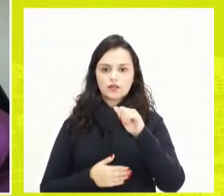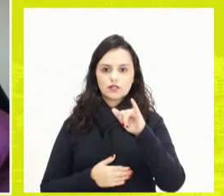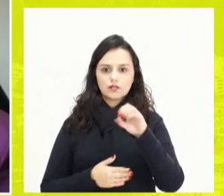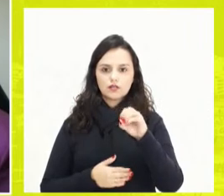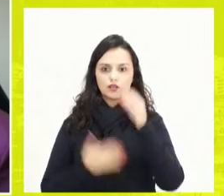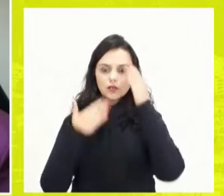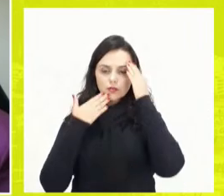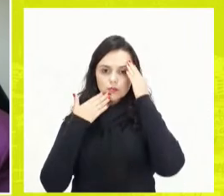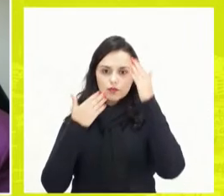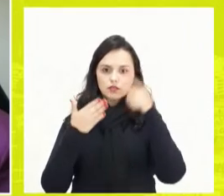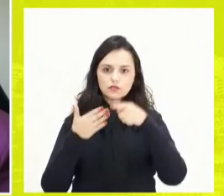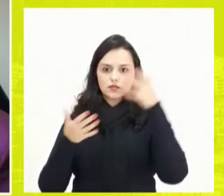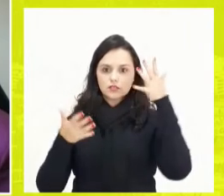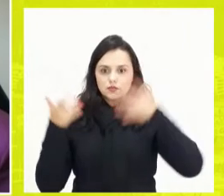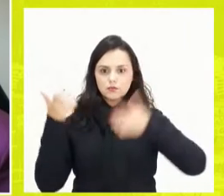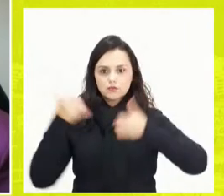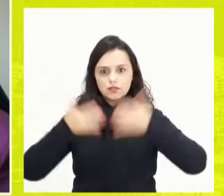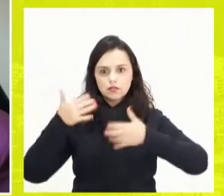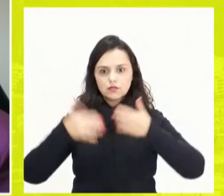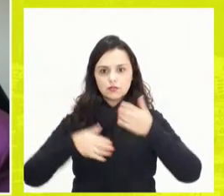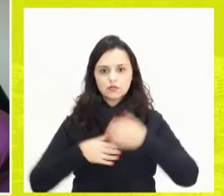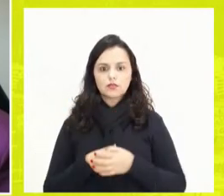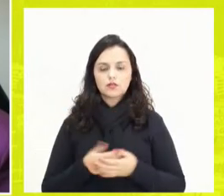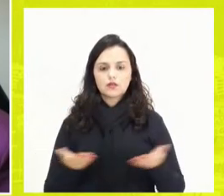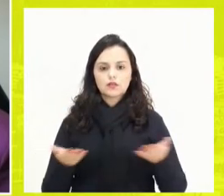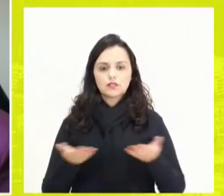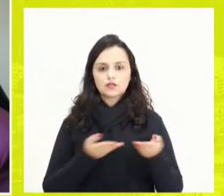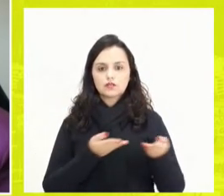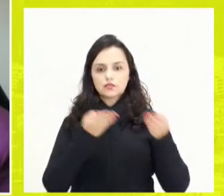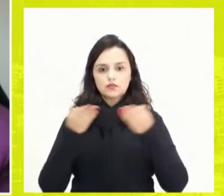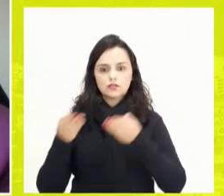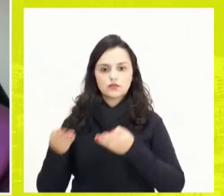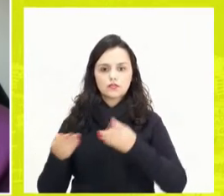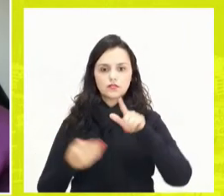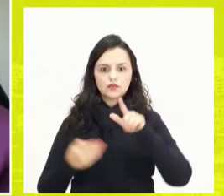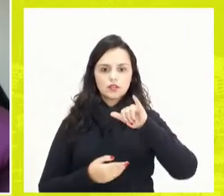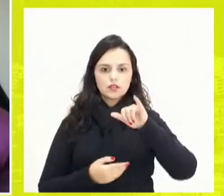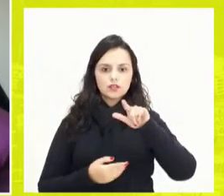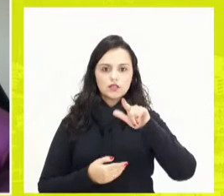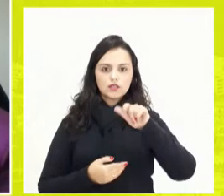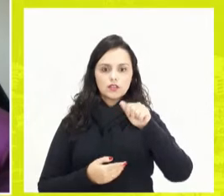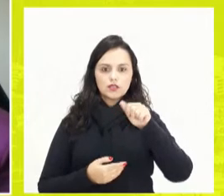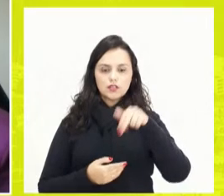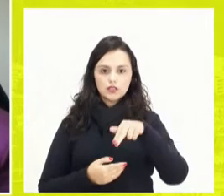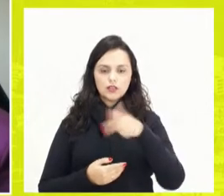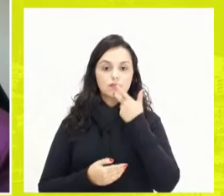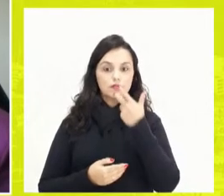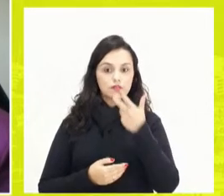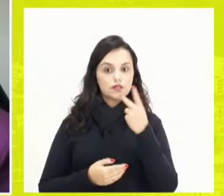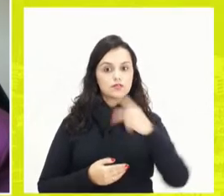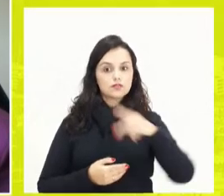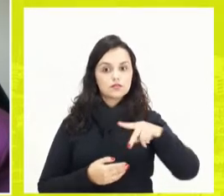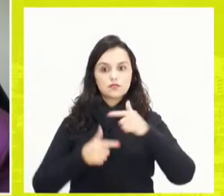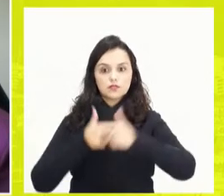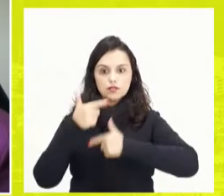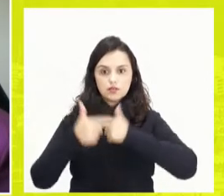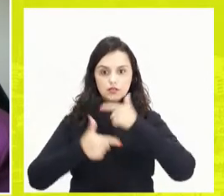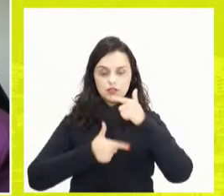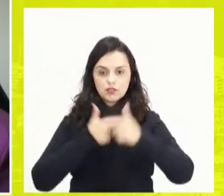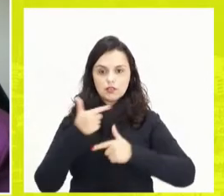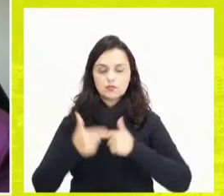thank you kyle now the floor lillian to talk about her